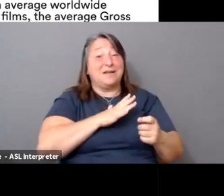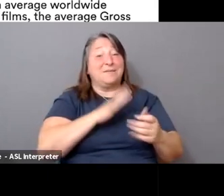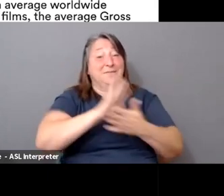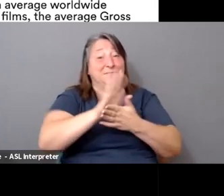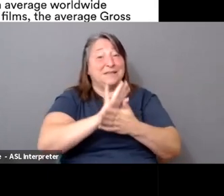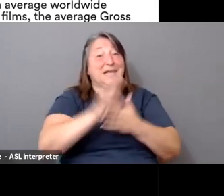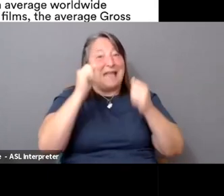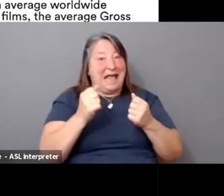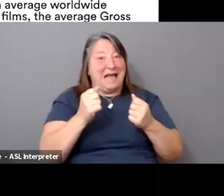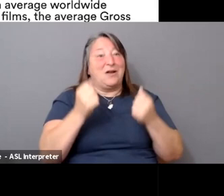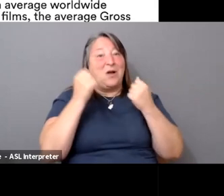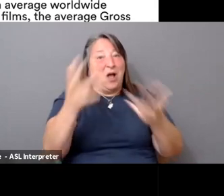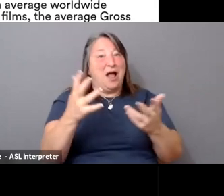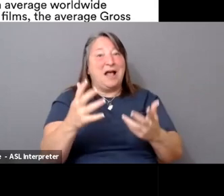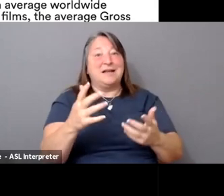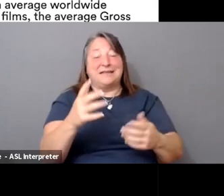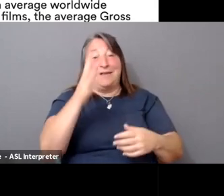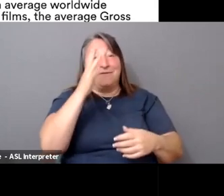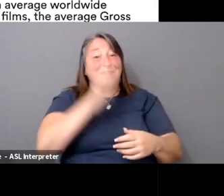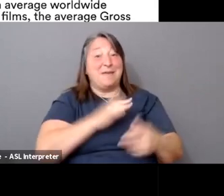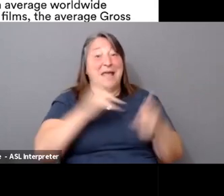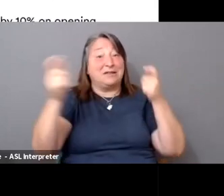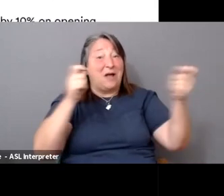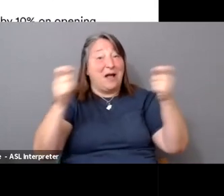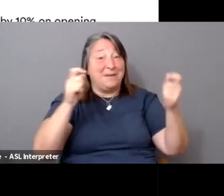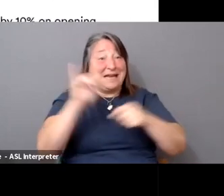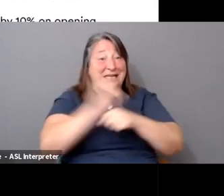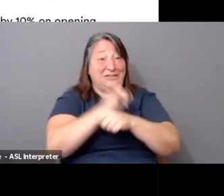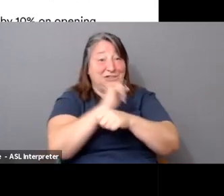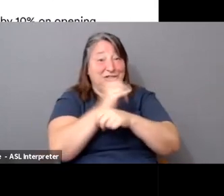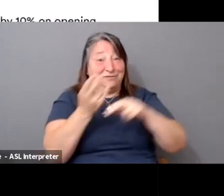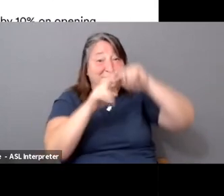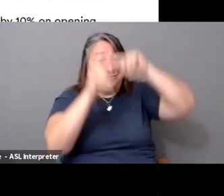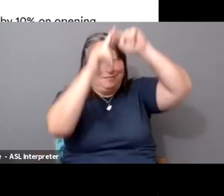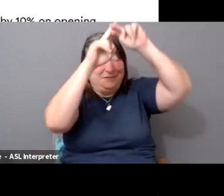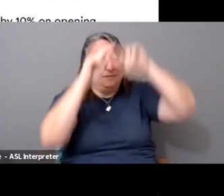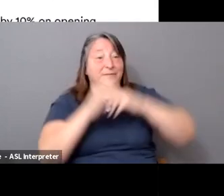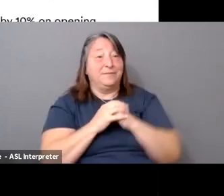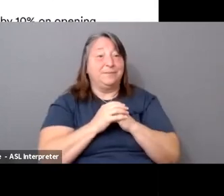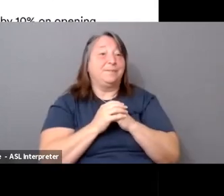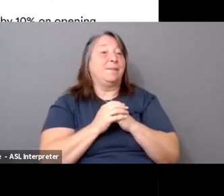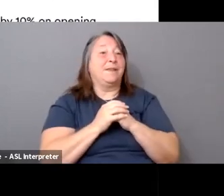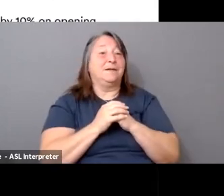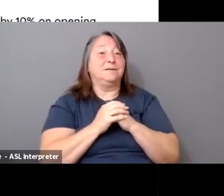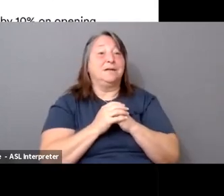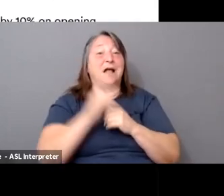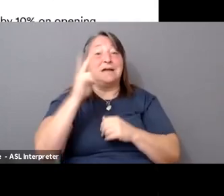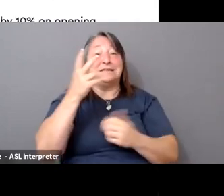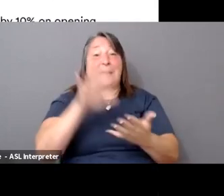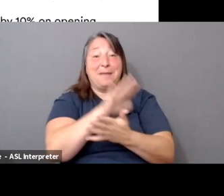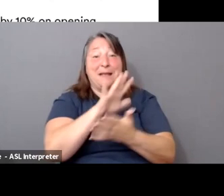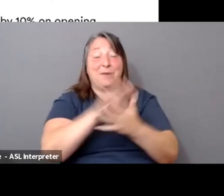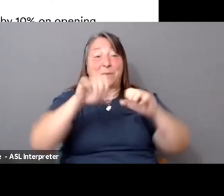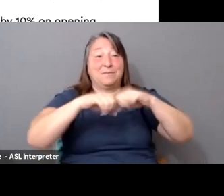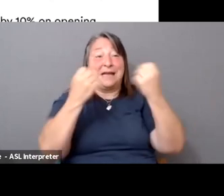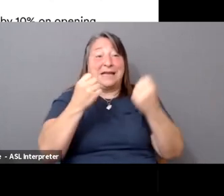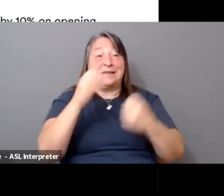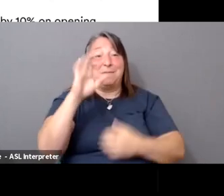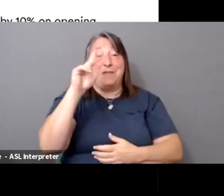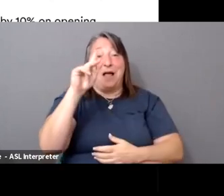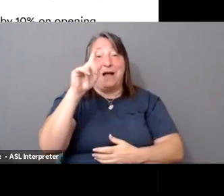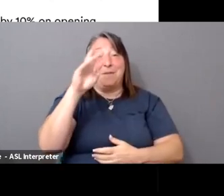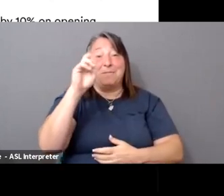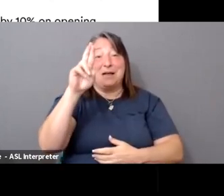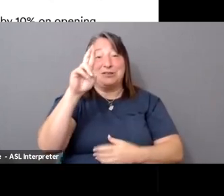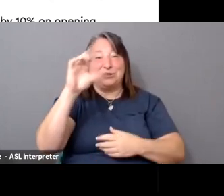industry. In our second paper, Breaking the Blockbuster Code, we looked at the changes